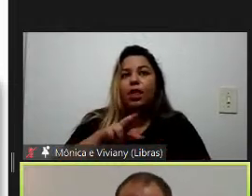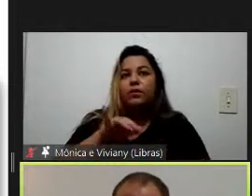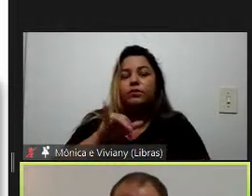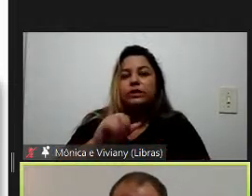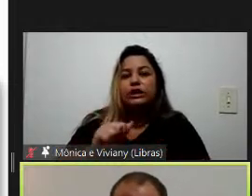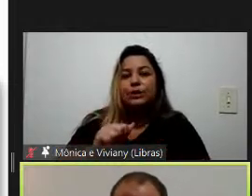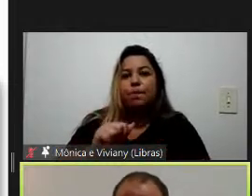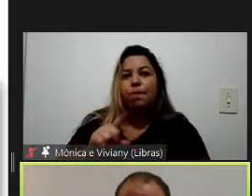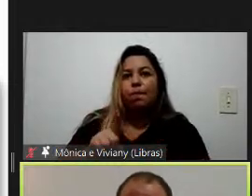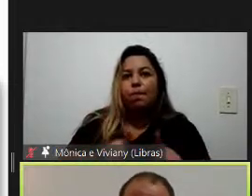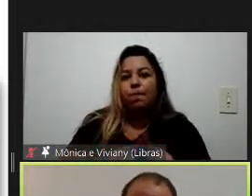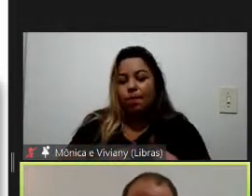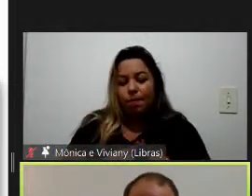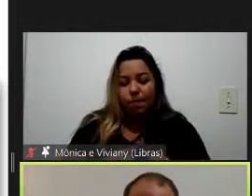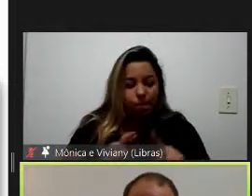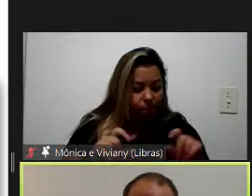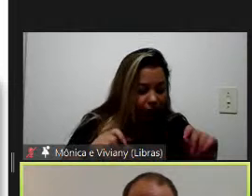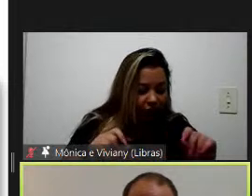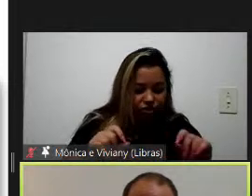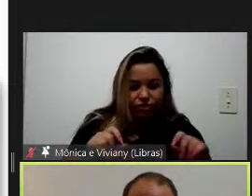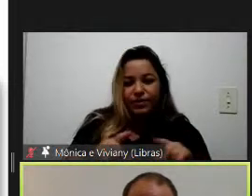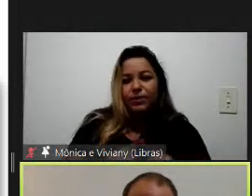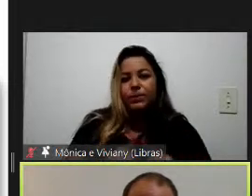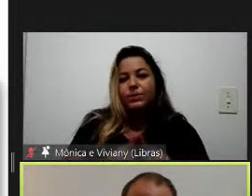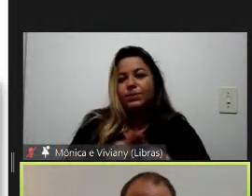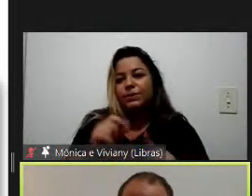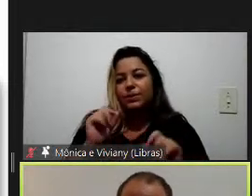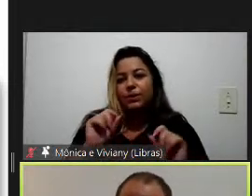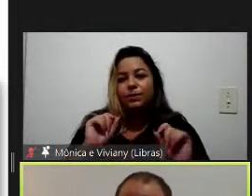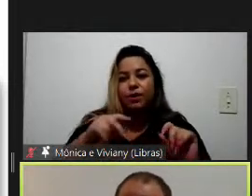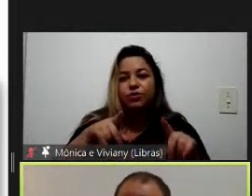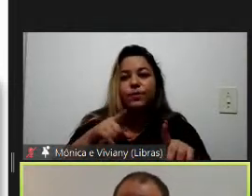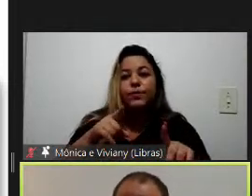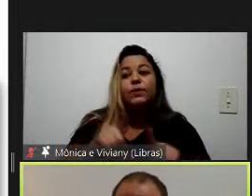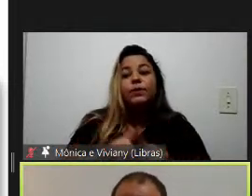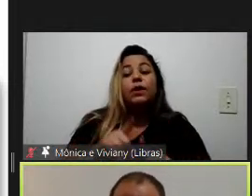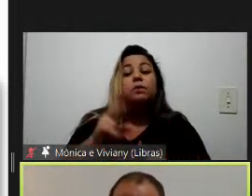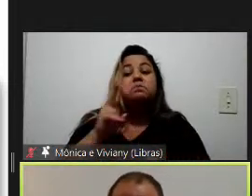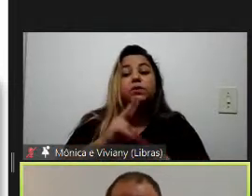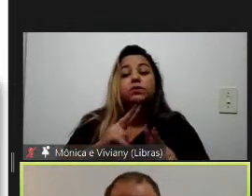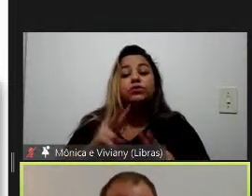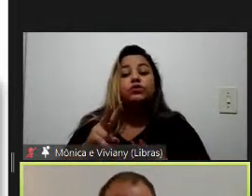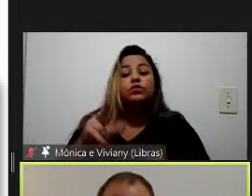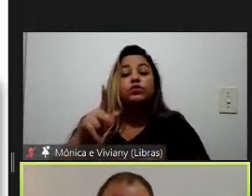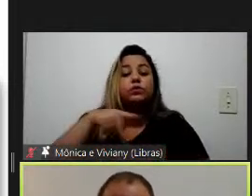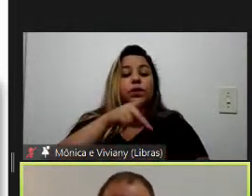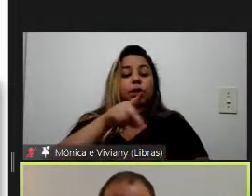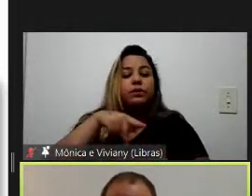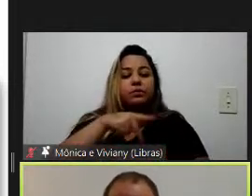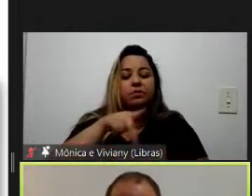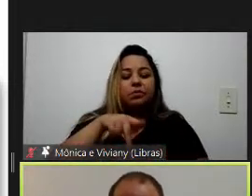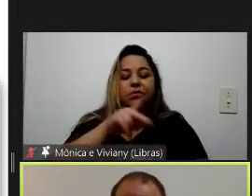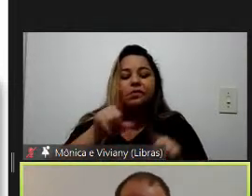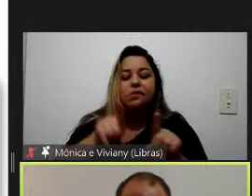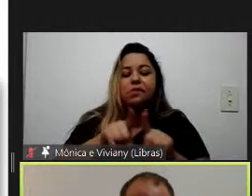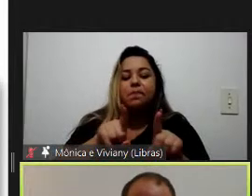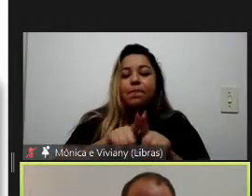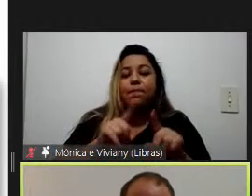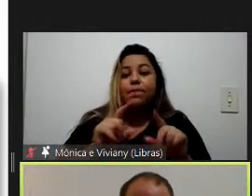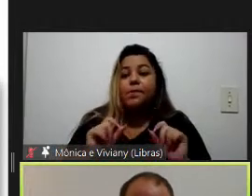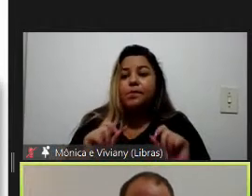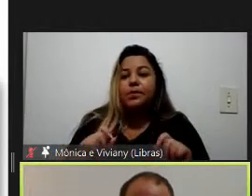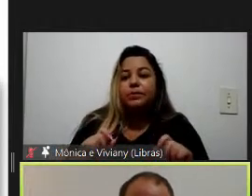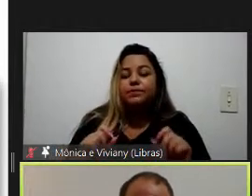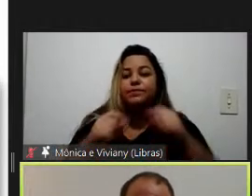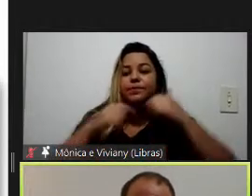rising worldwide in almost all countries from which we have data. And in many high-income countries in North